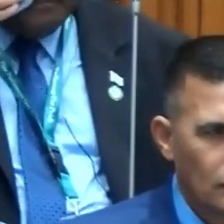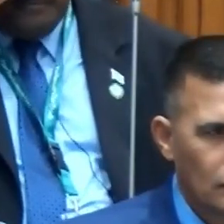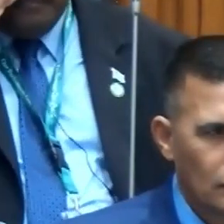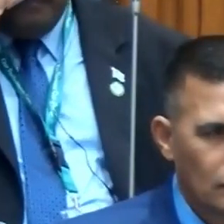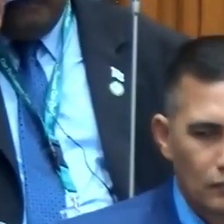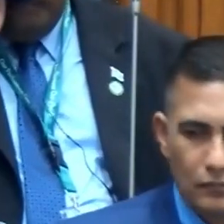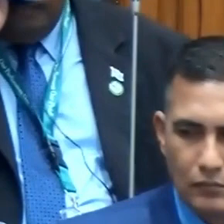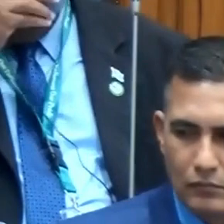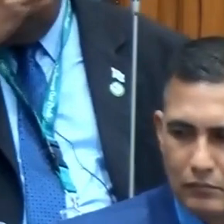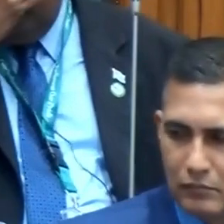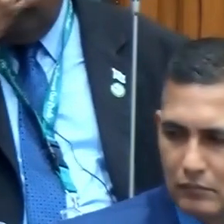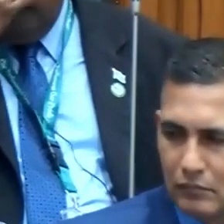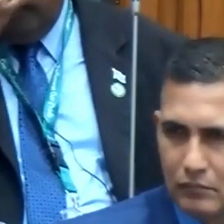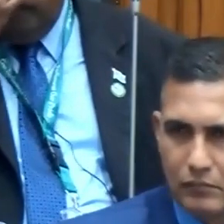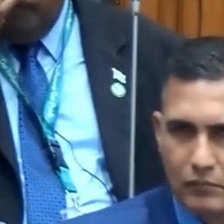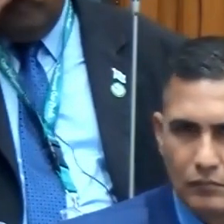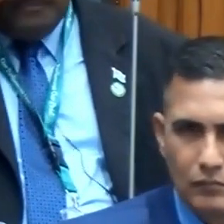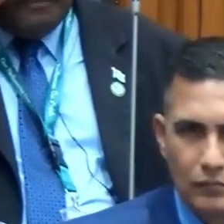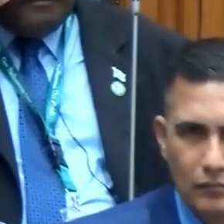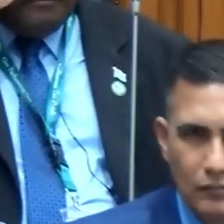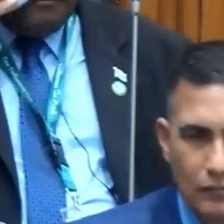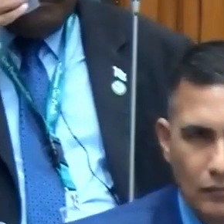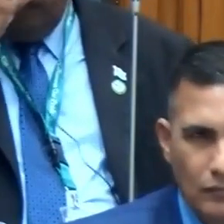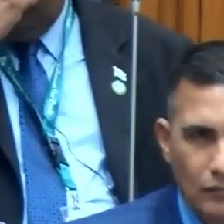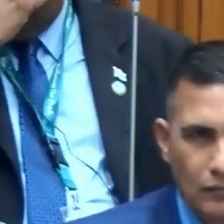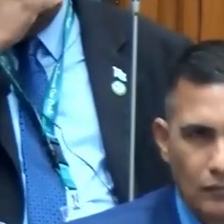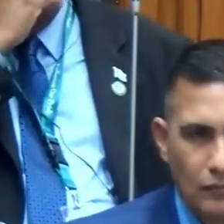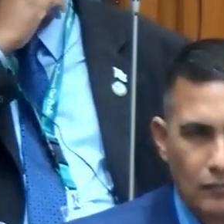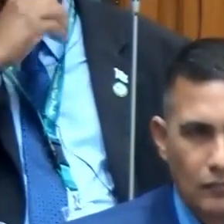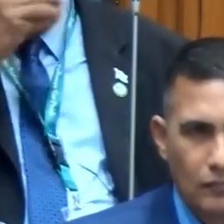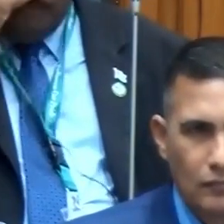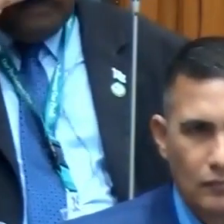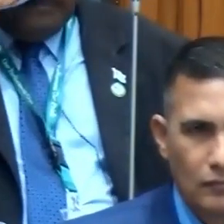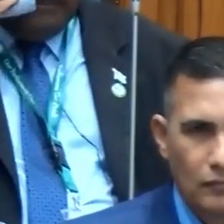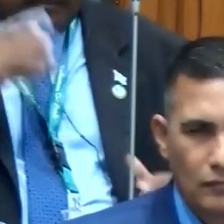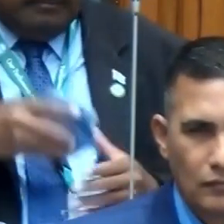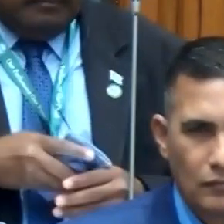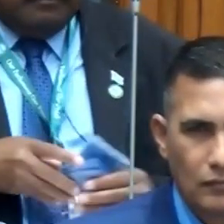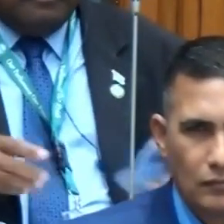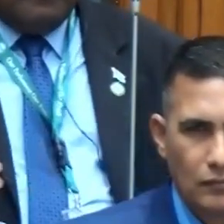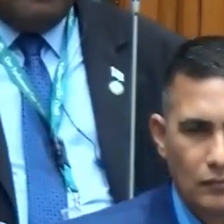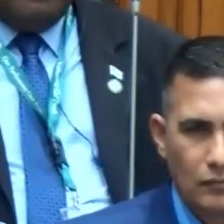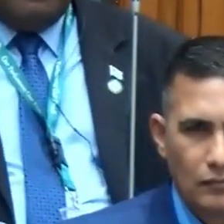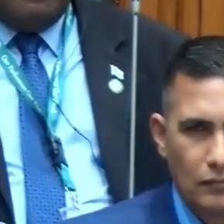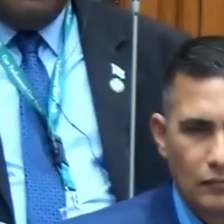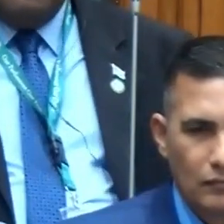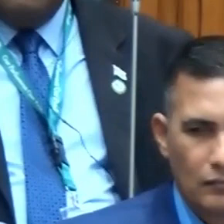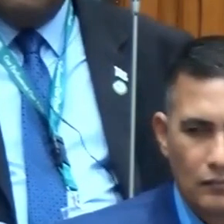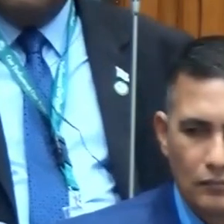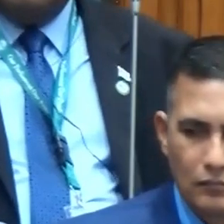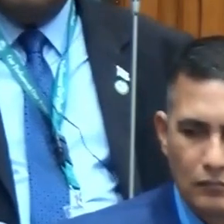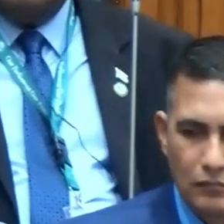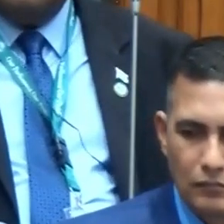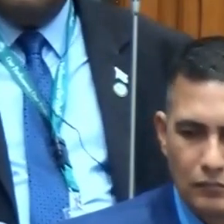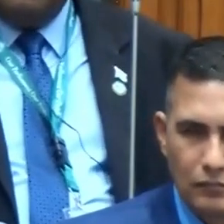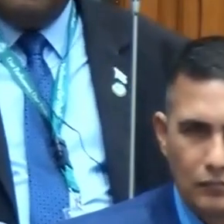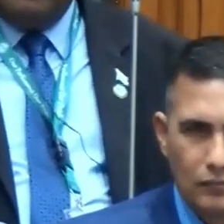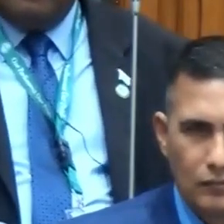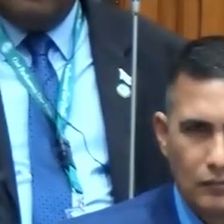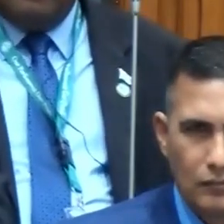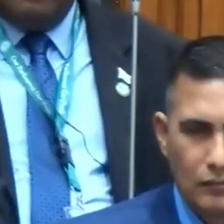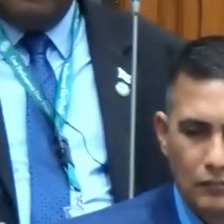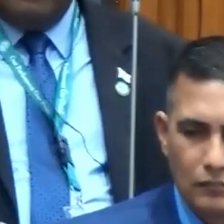sir, I would like to say that good that it has progressed to where the data